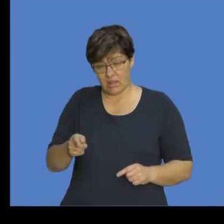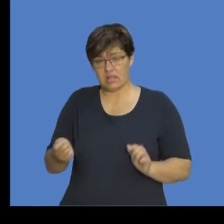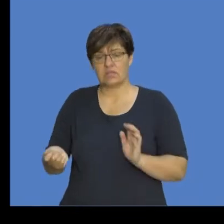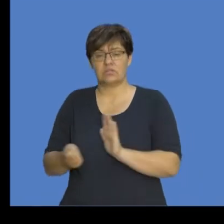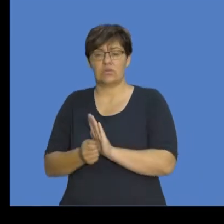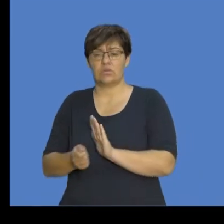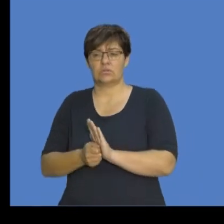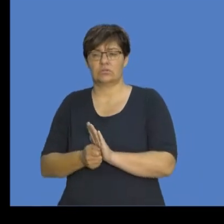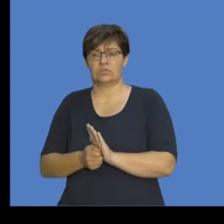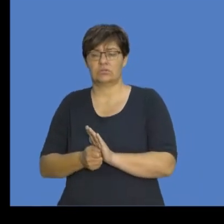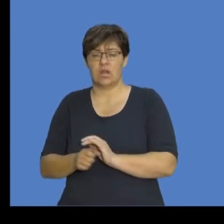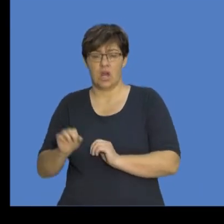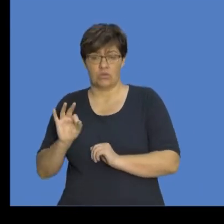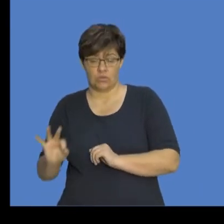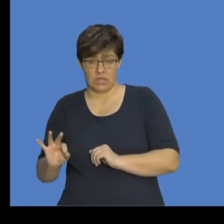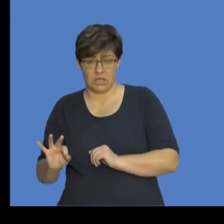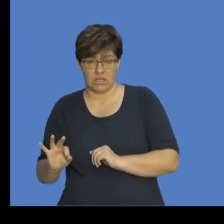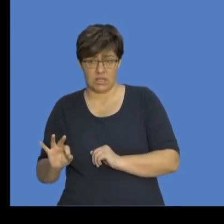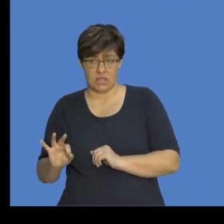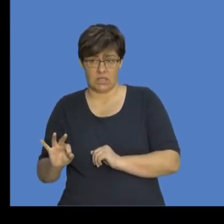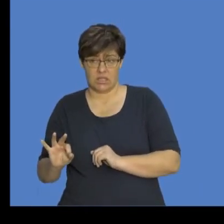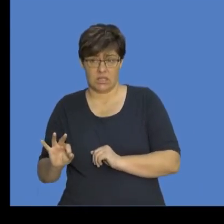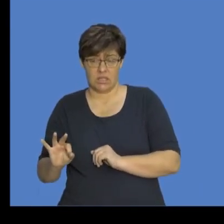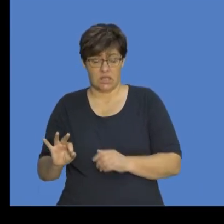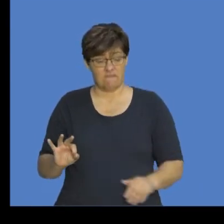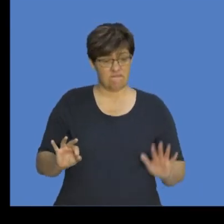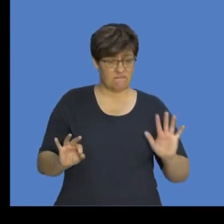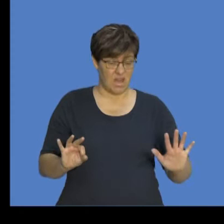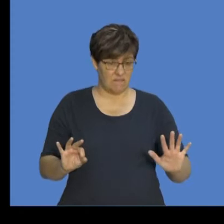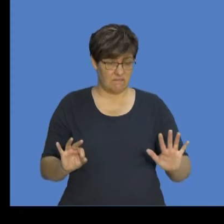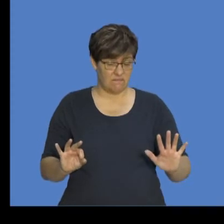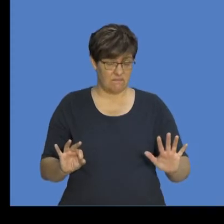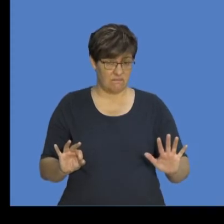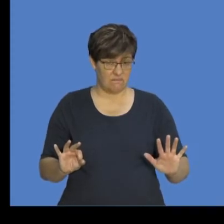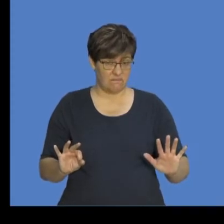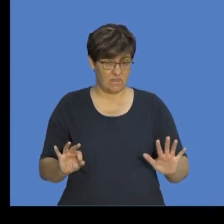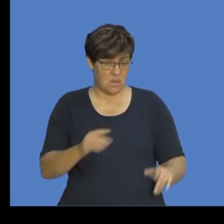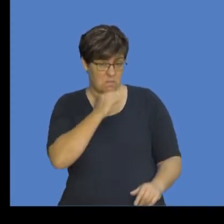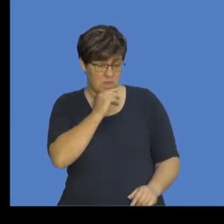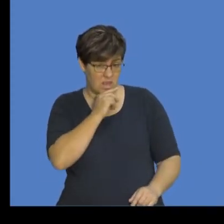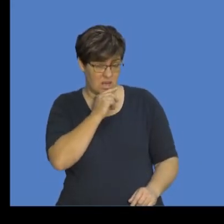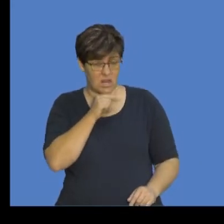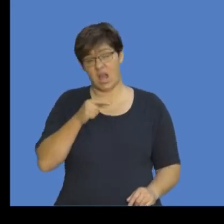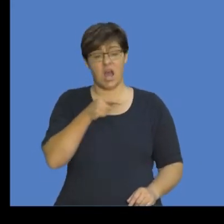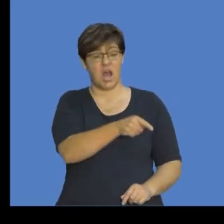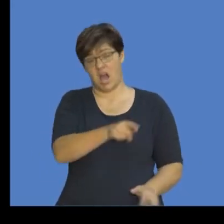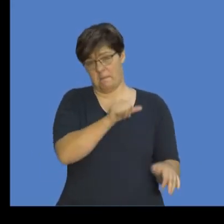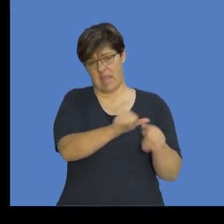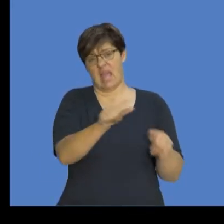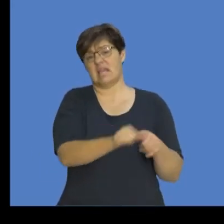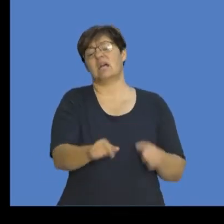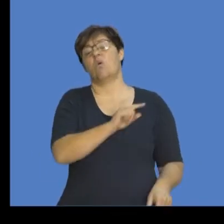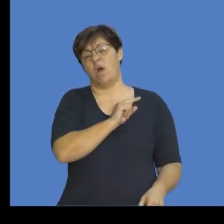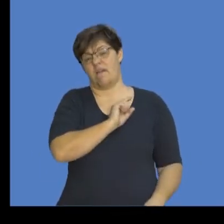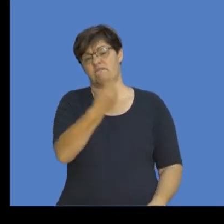sold 3 cars, Matt went 7, 5 on day 1. Can I conclude based on that and say, yeah,